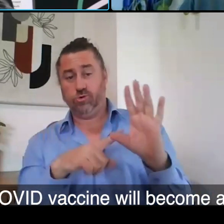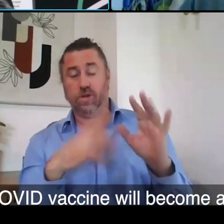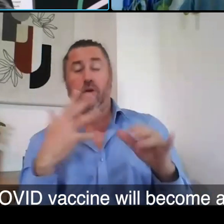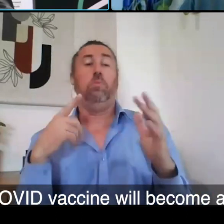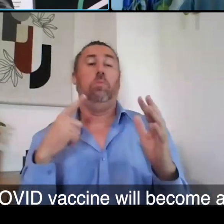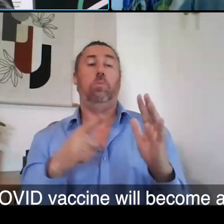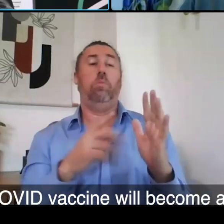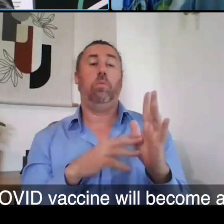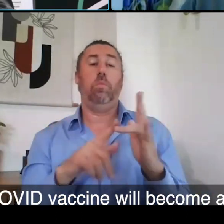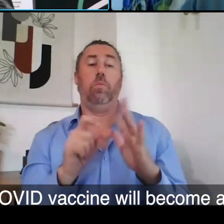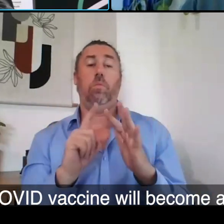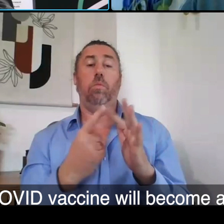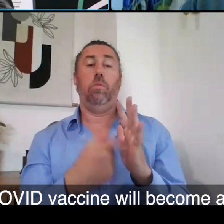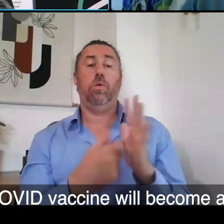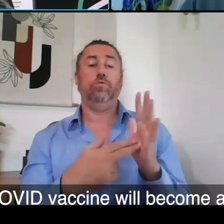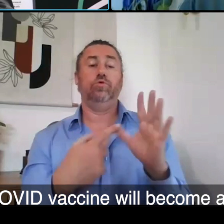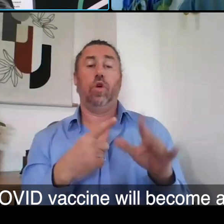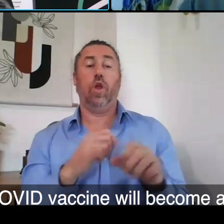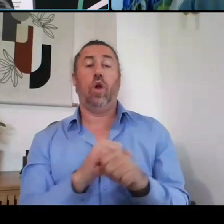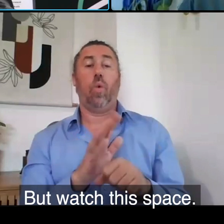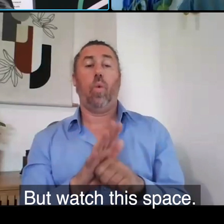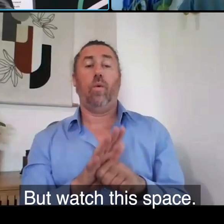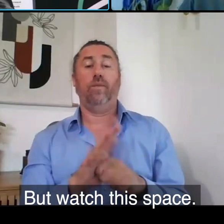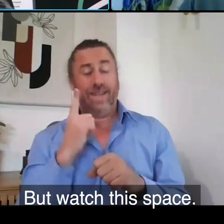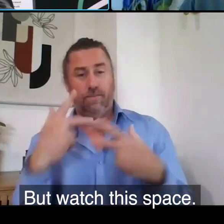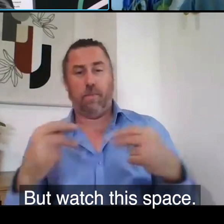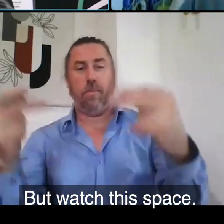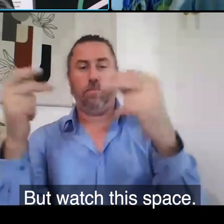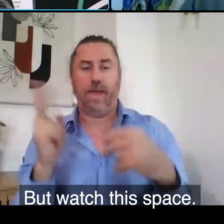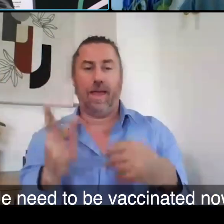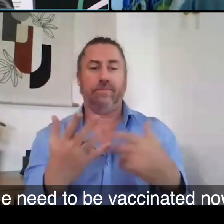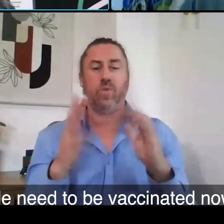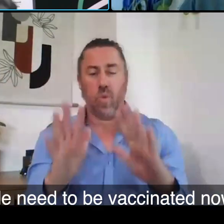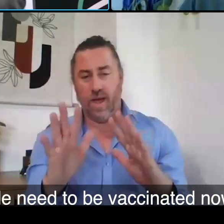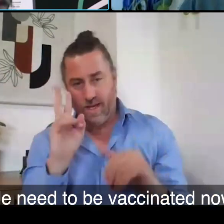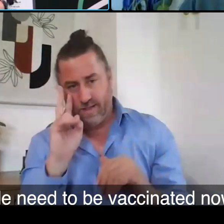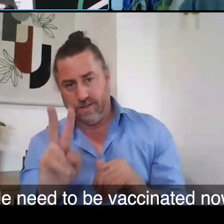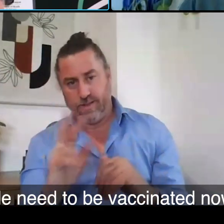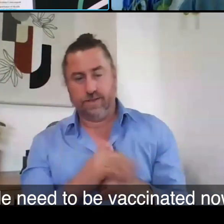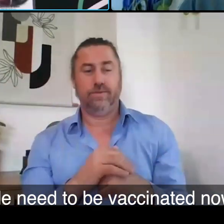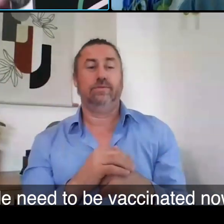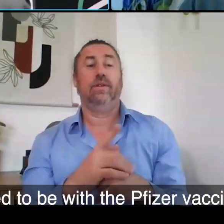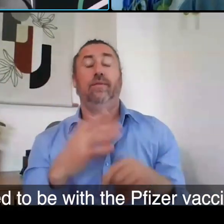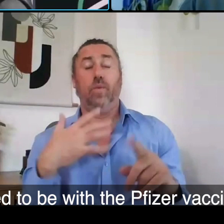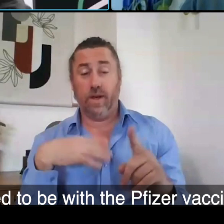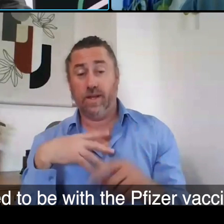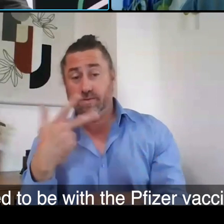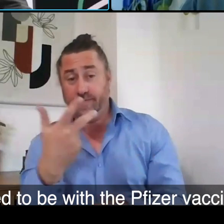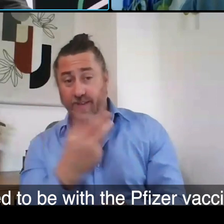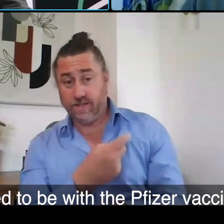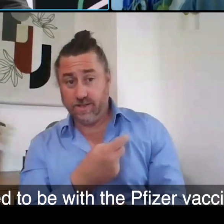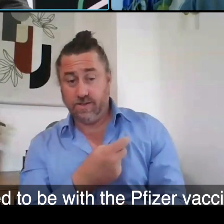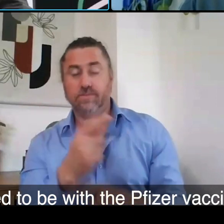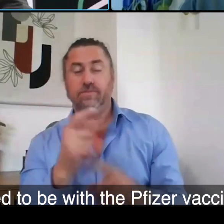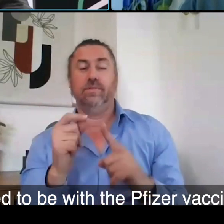Moderna COVID vaccine will become available again. But watch this space. If people need to be vaccinated now, it will need to be with